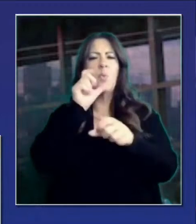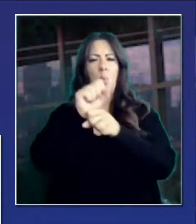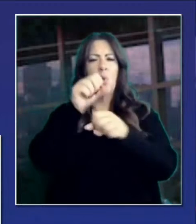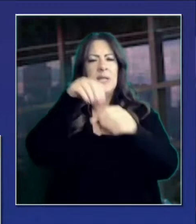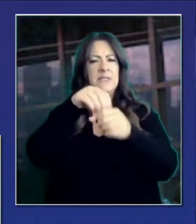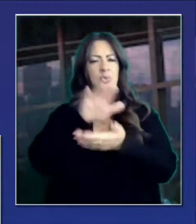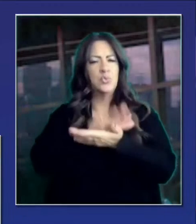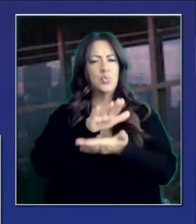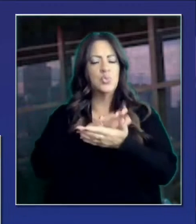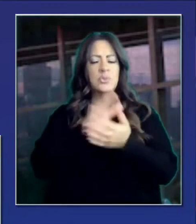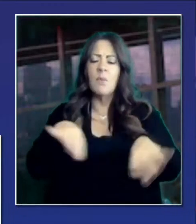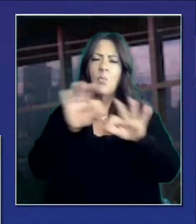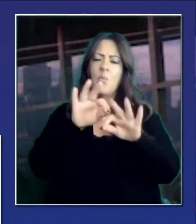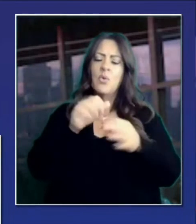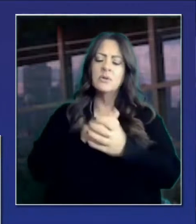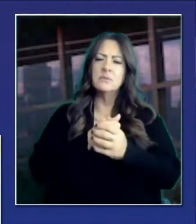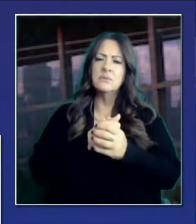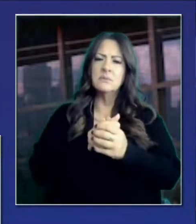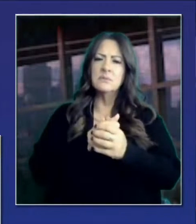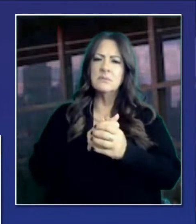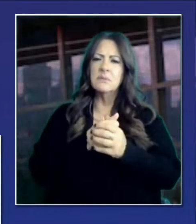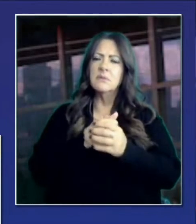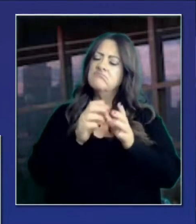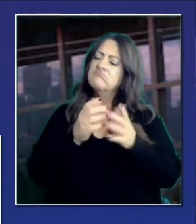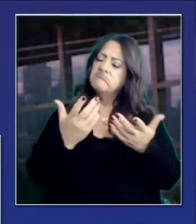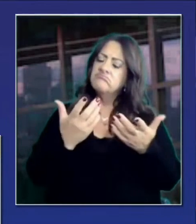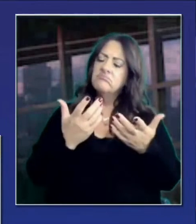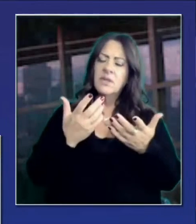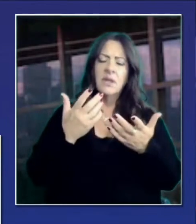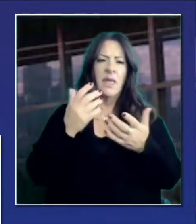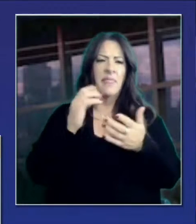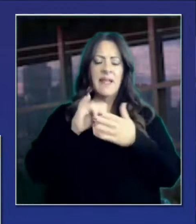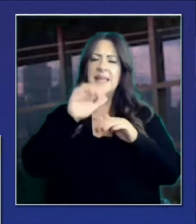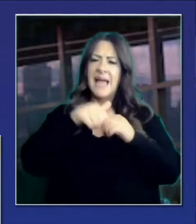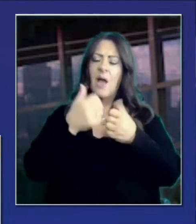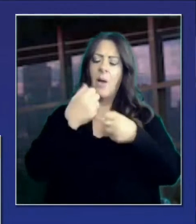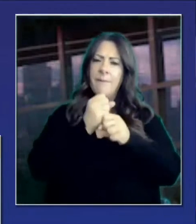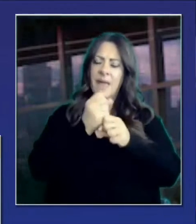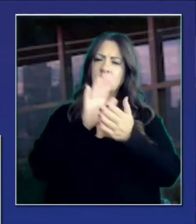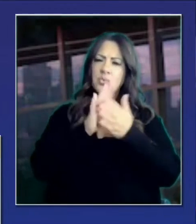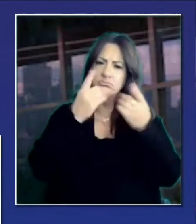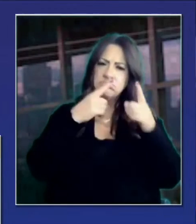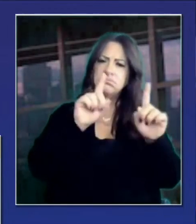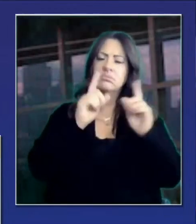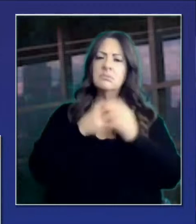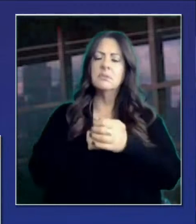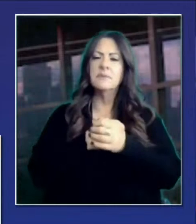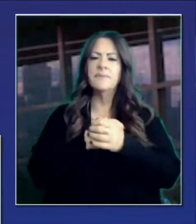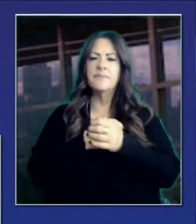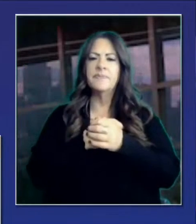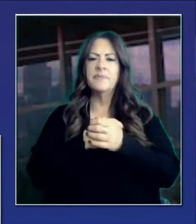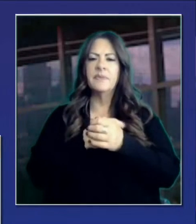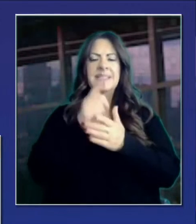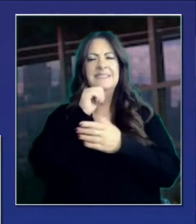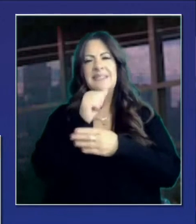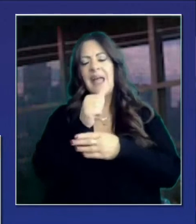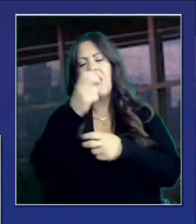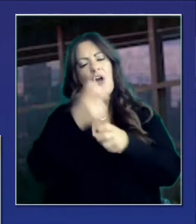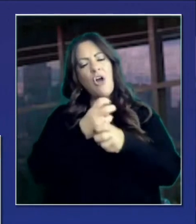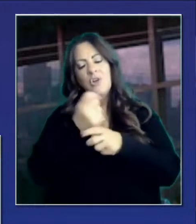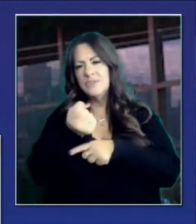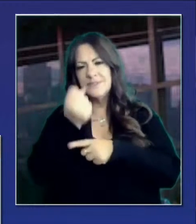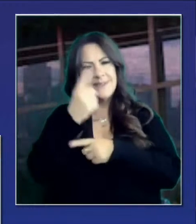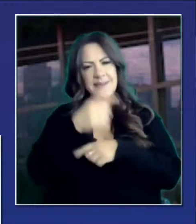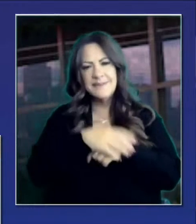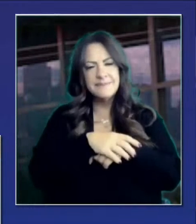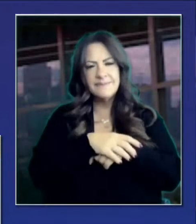not to ever be forgotten as it relates to making schools work. This, by the way, is analogous. It's not more complicated than whenever you've